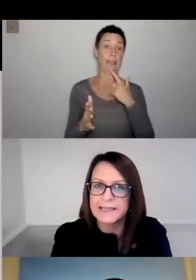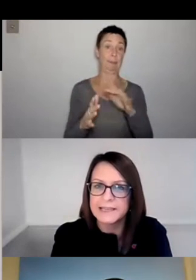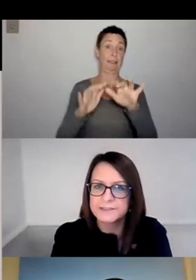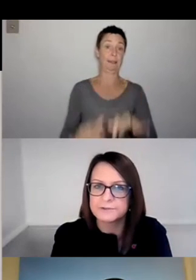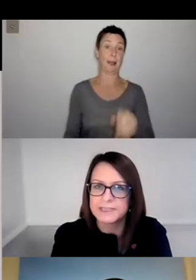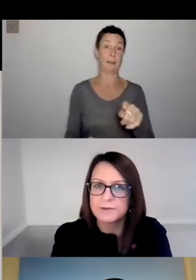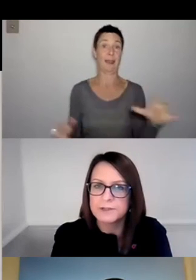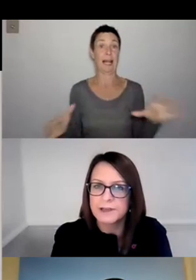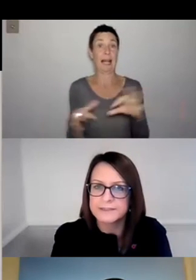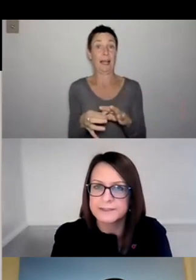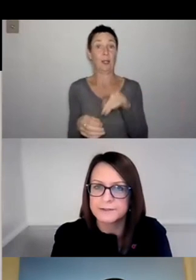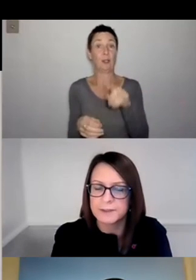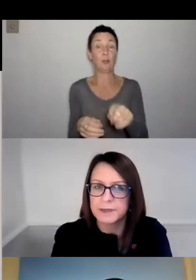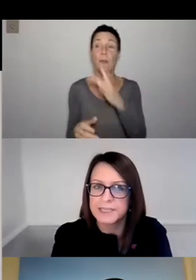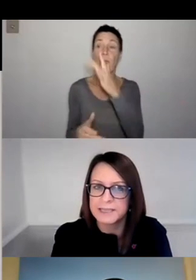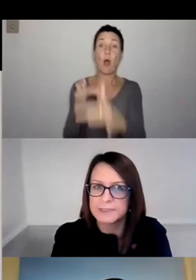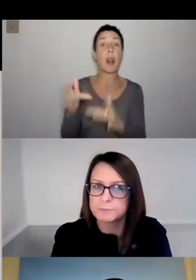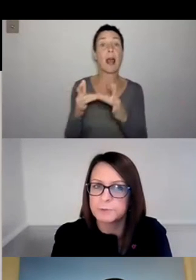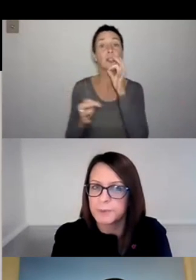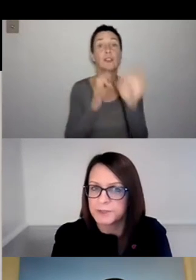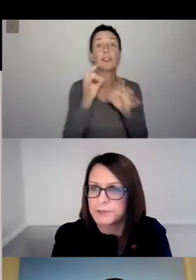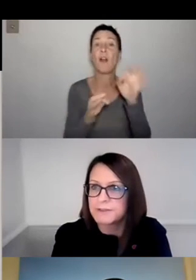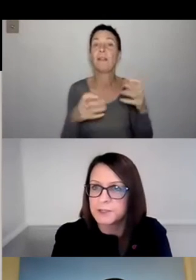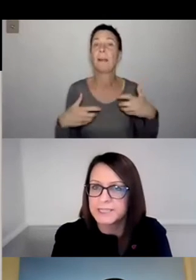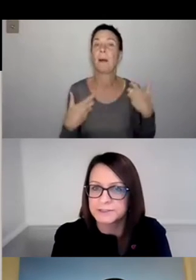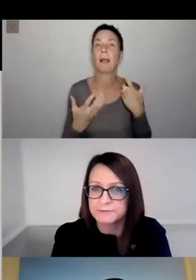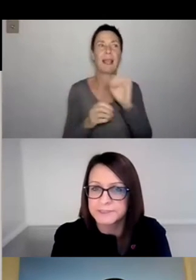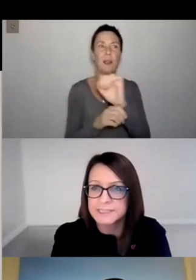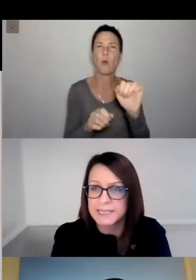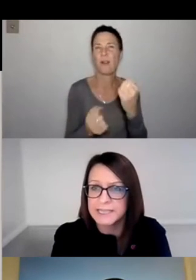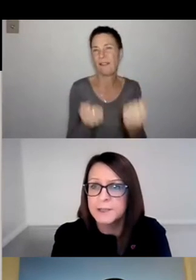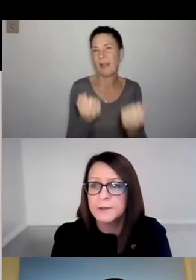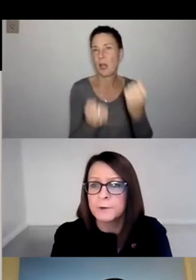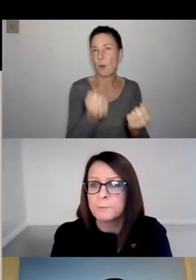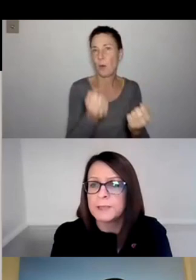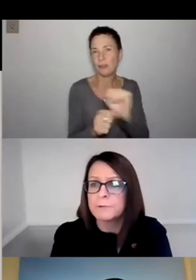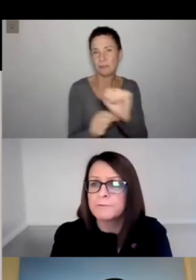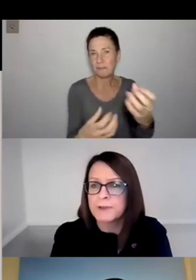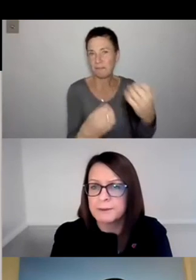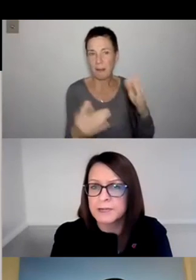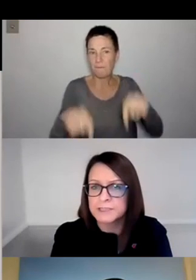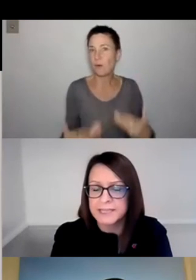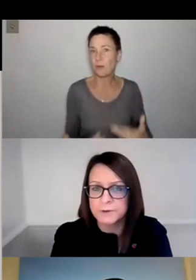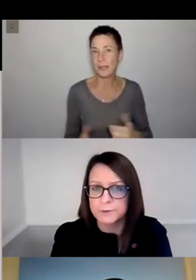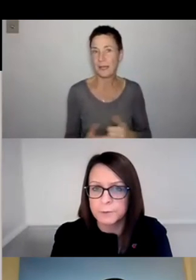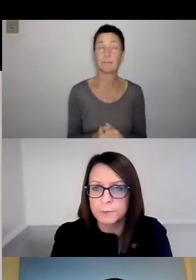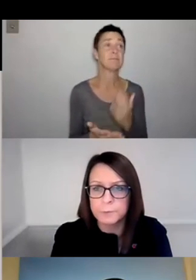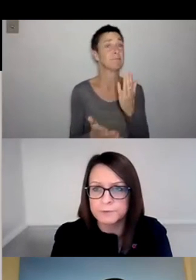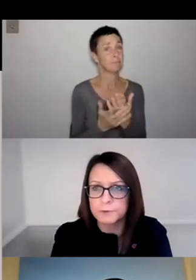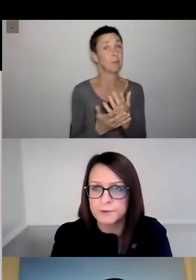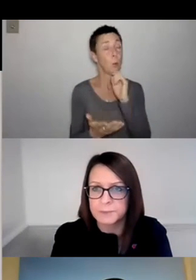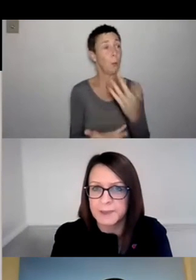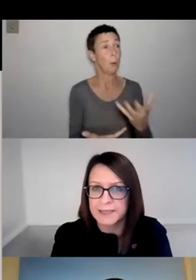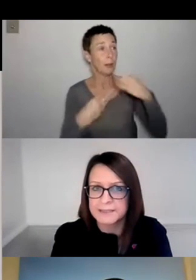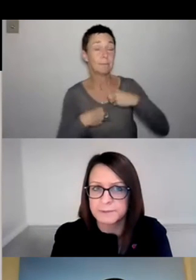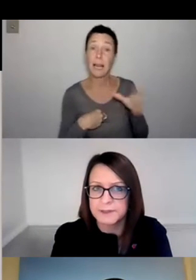the link to the online SurveyMonkey, which will be your evaluation for today. We will very much take on all